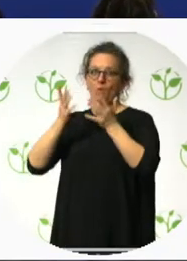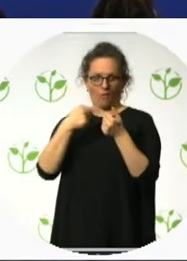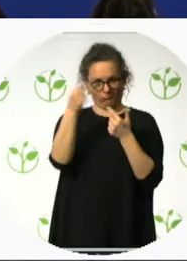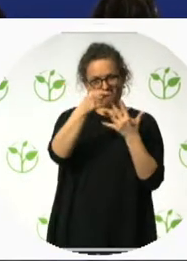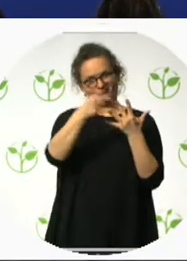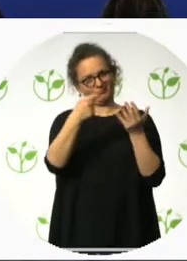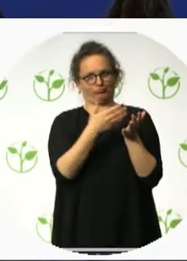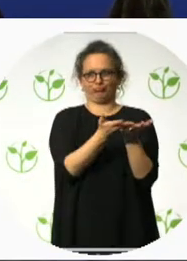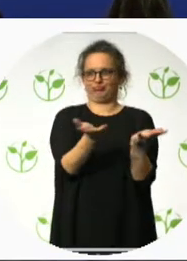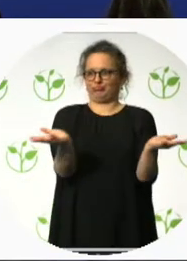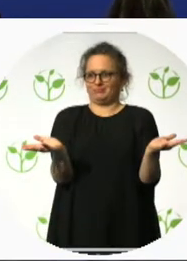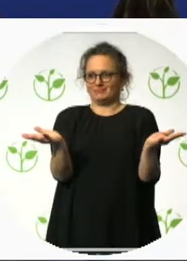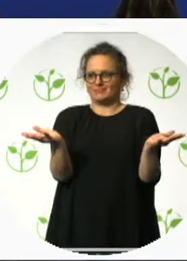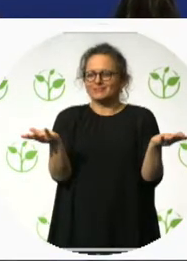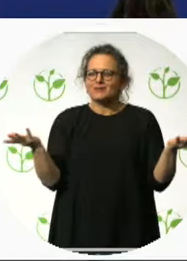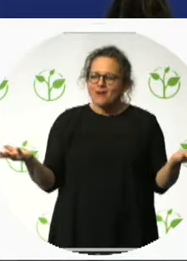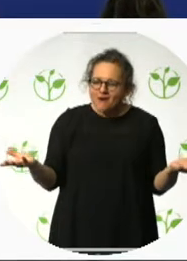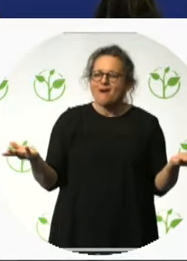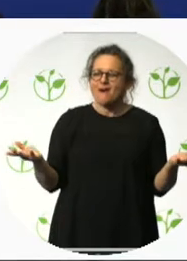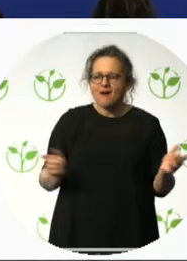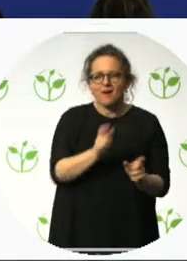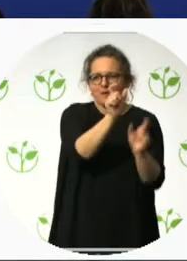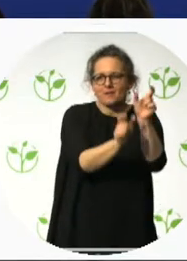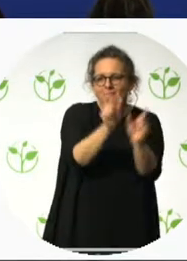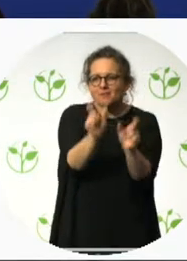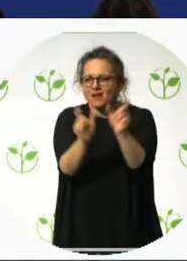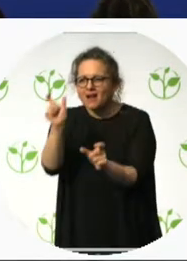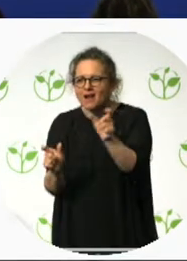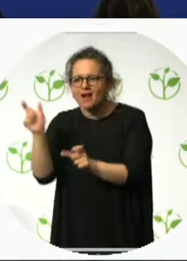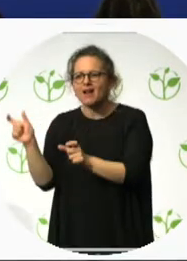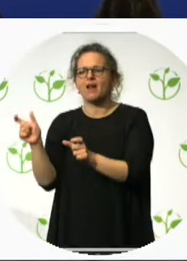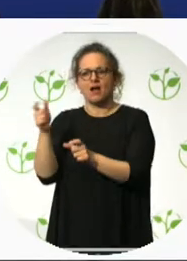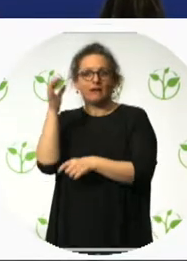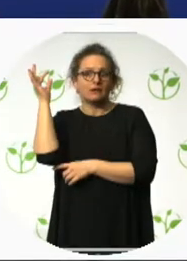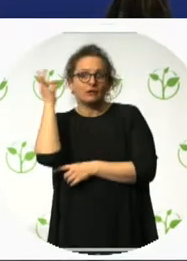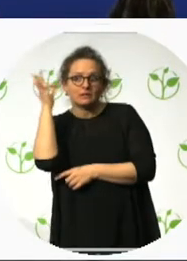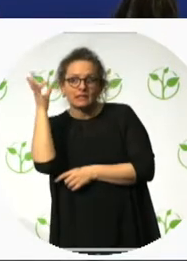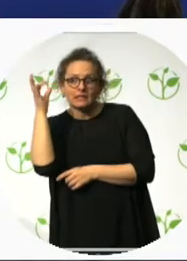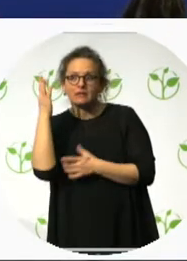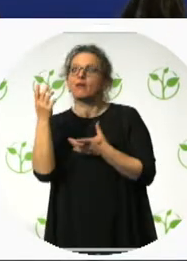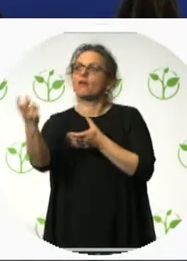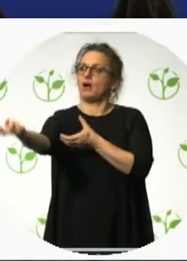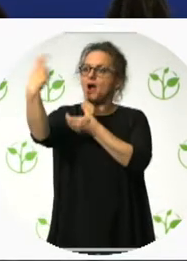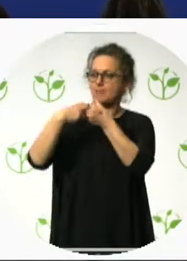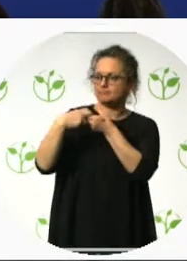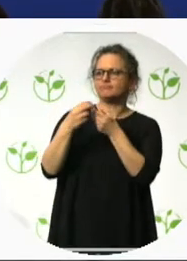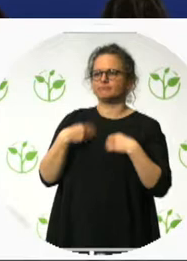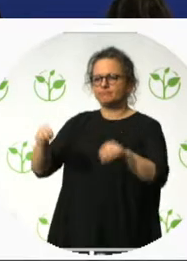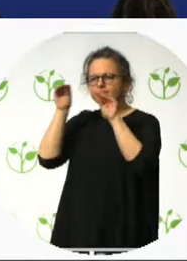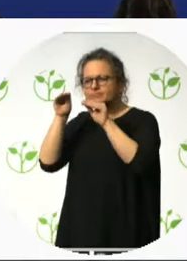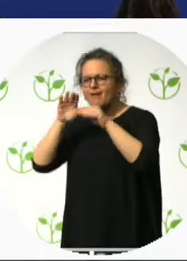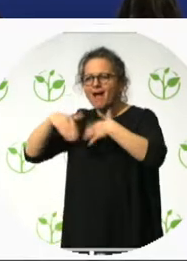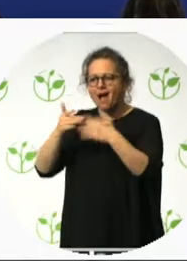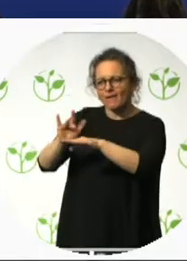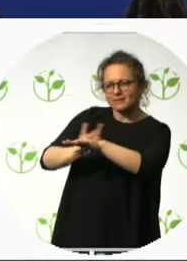But we also work with hearing people, and we give them sensitization workshops